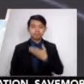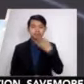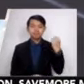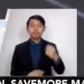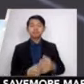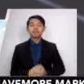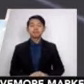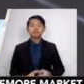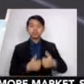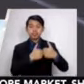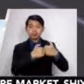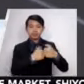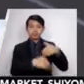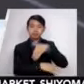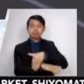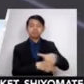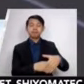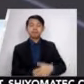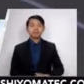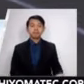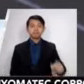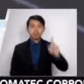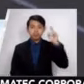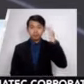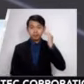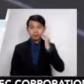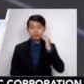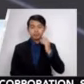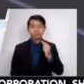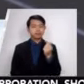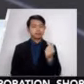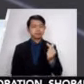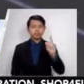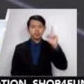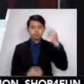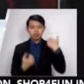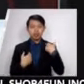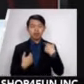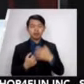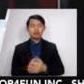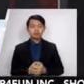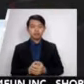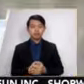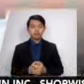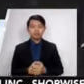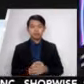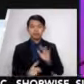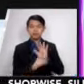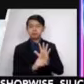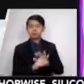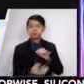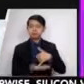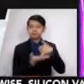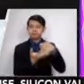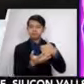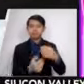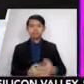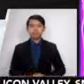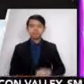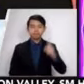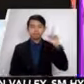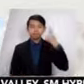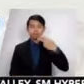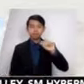Korean Oppa Kim Jisoo got the Red Carpet Scene Stealer Award. Hall of Famers naman sina Alden